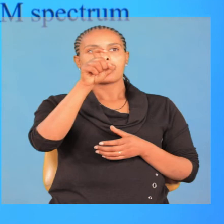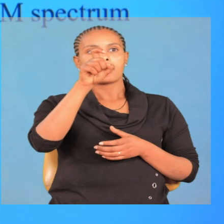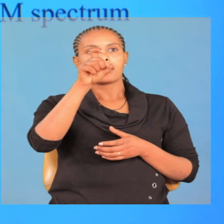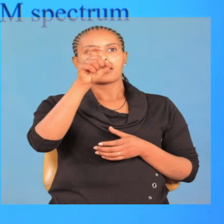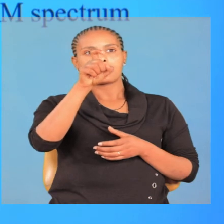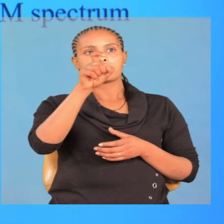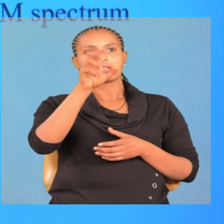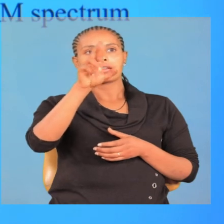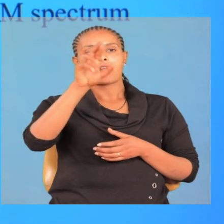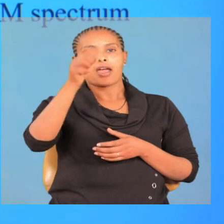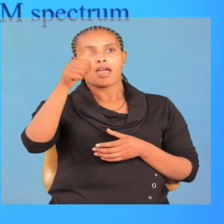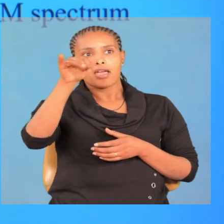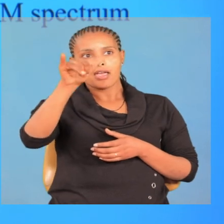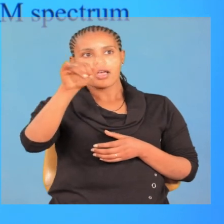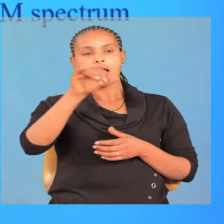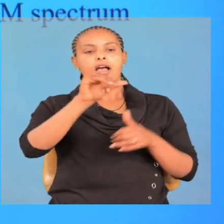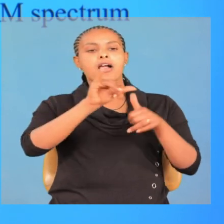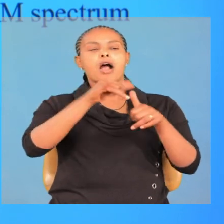gamma